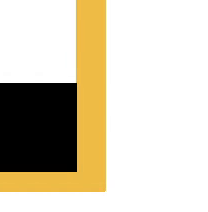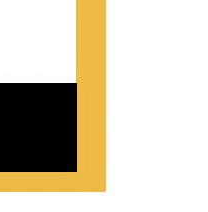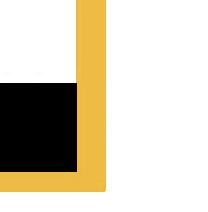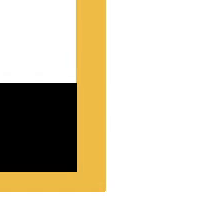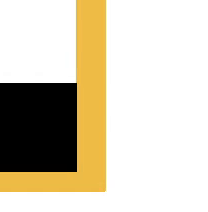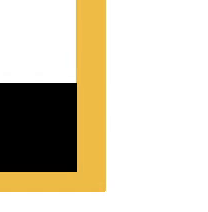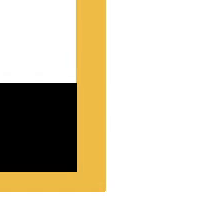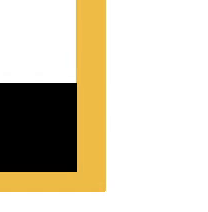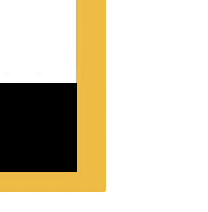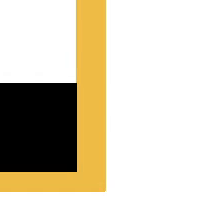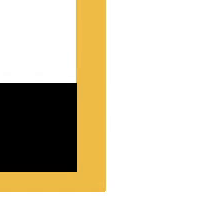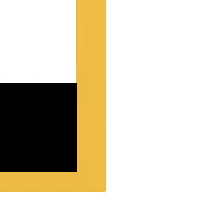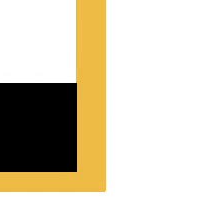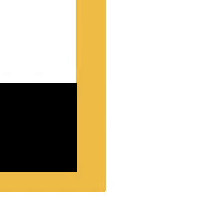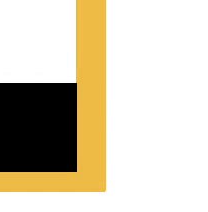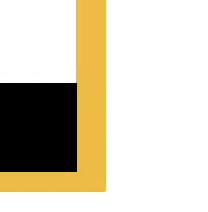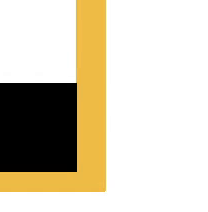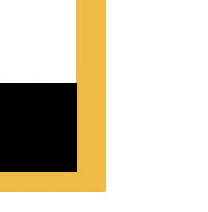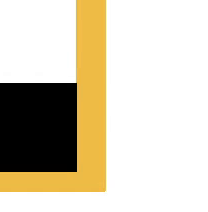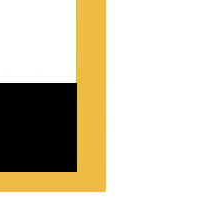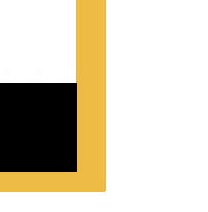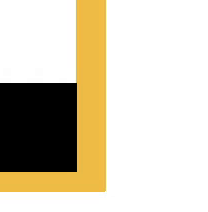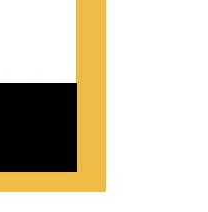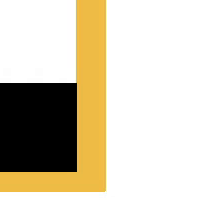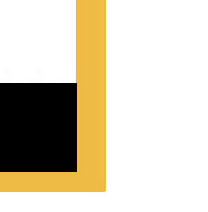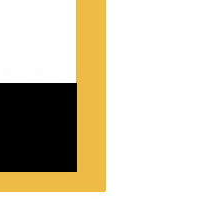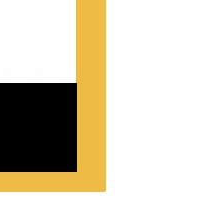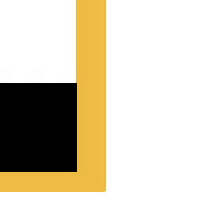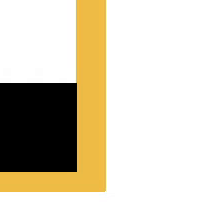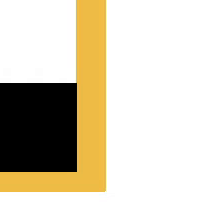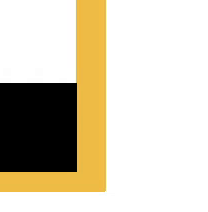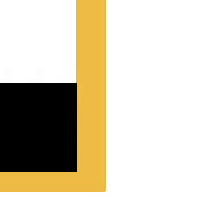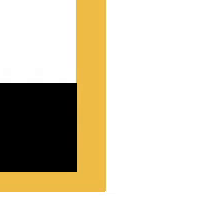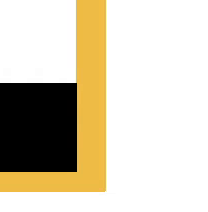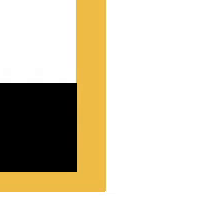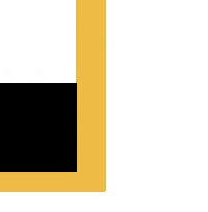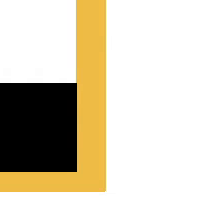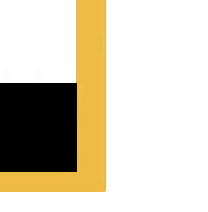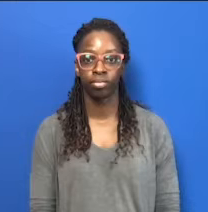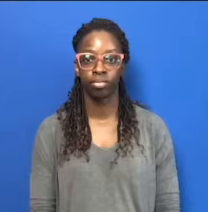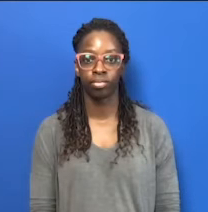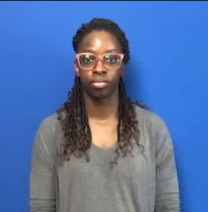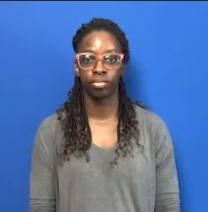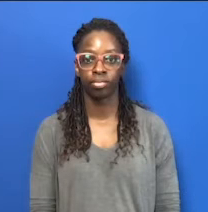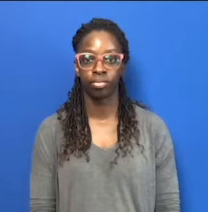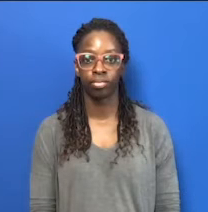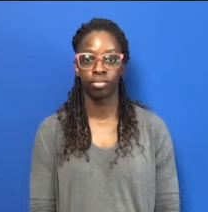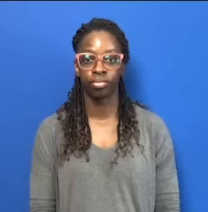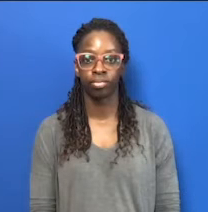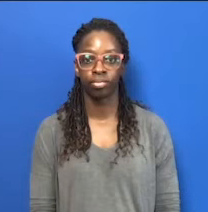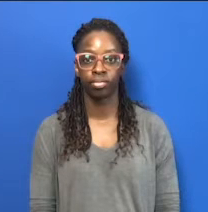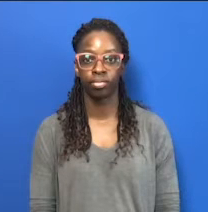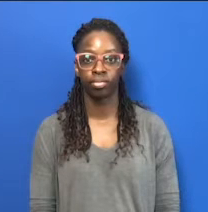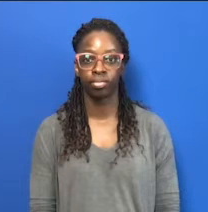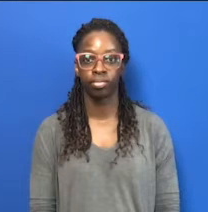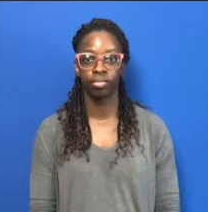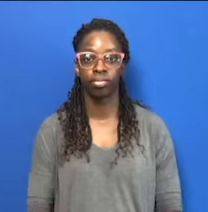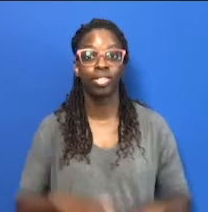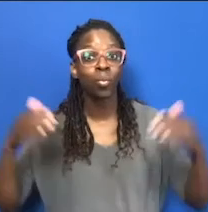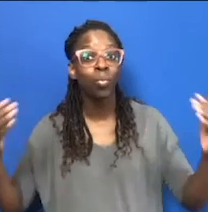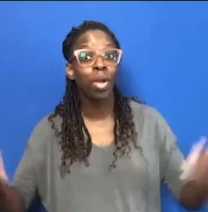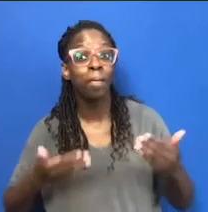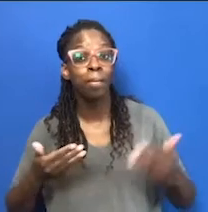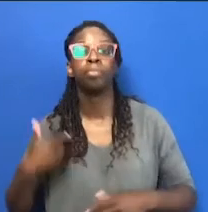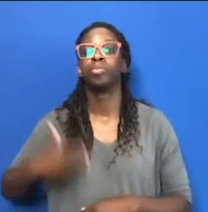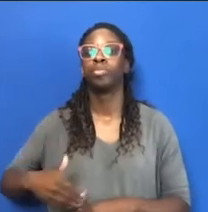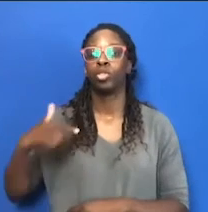presents Scoping Out the Research on STEM for Young Children with Disabilities. Welcome. I'm Dr. Christine